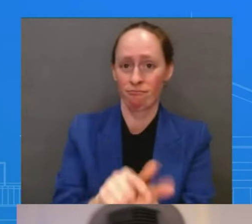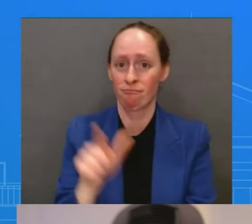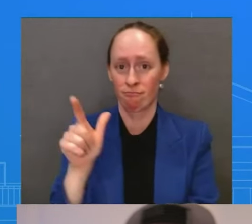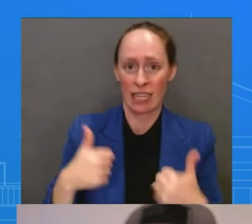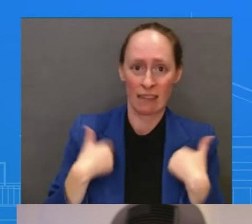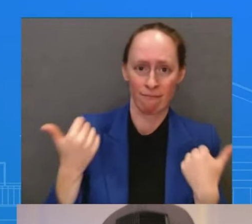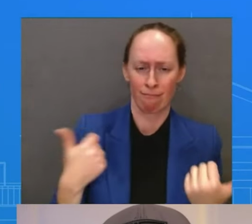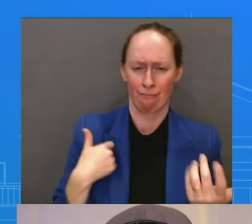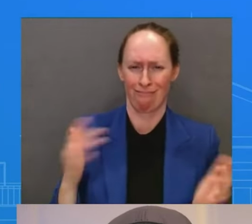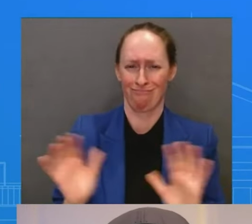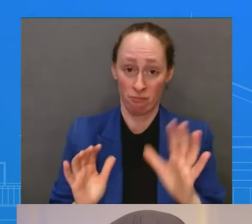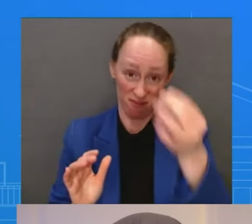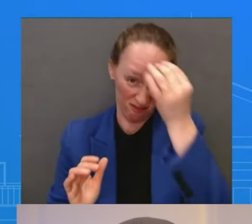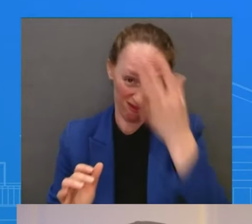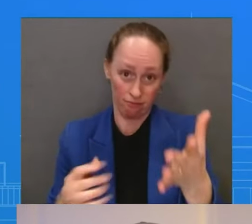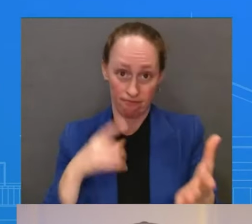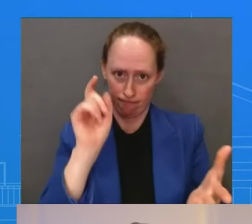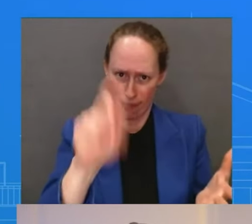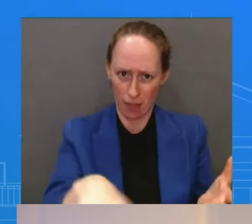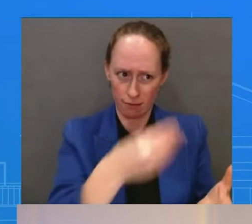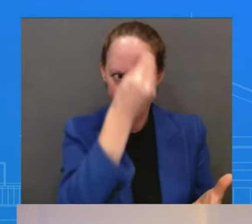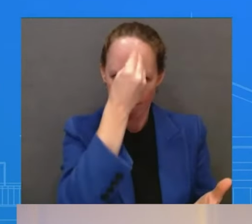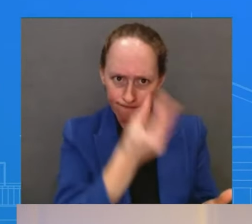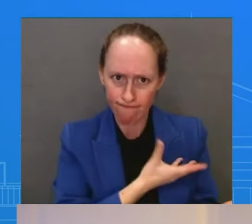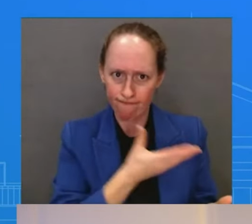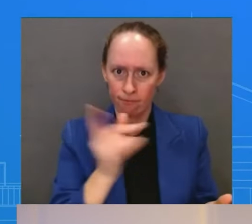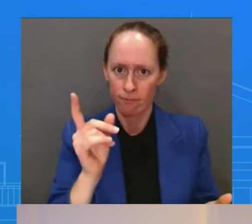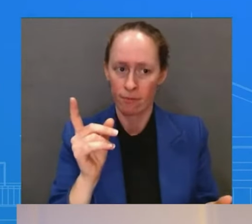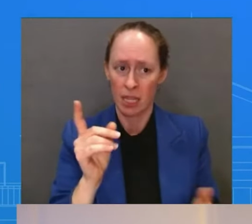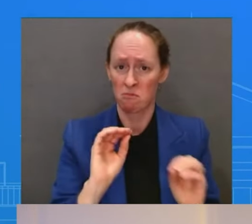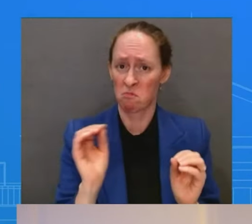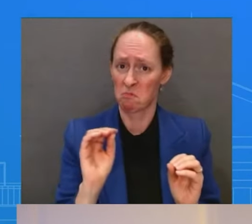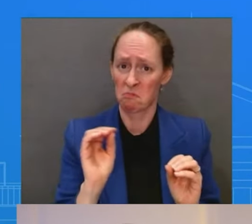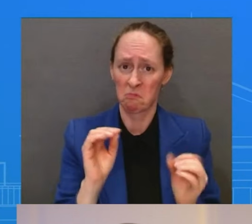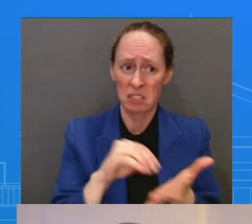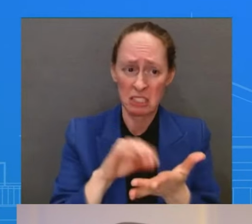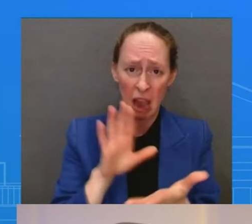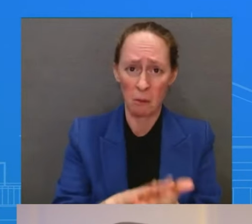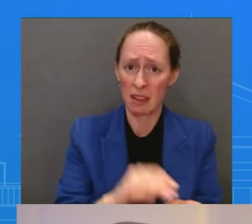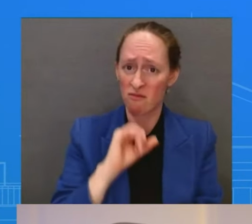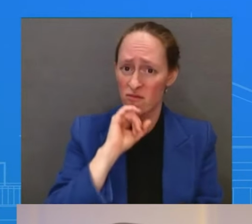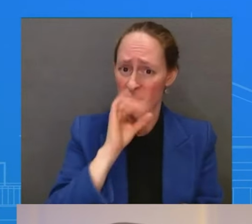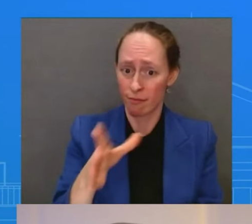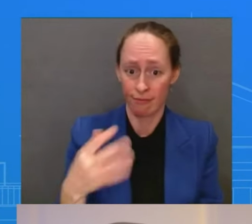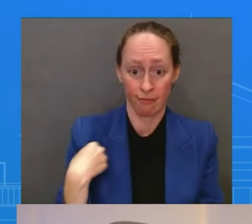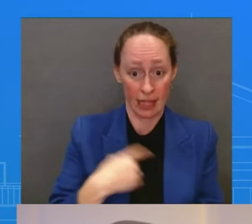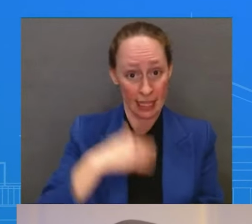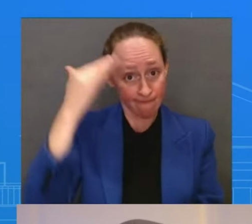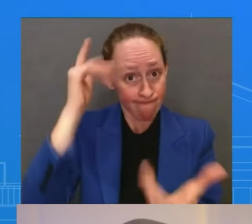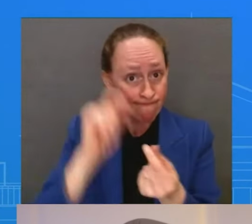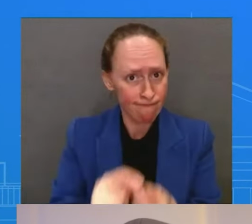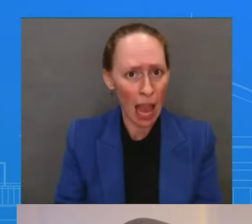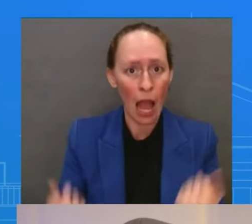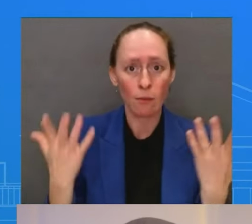is. In places like Israel, there are a lot of